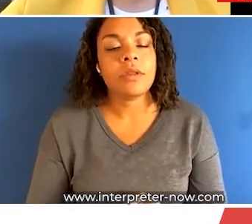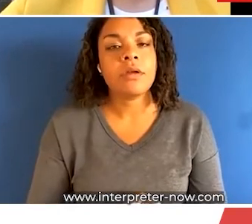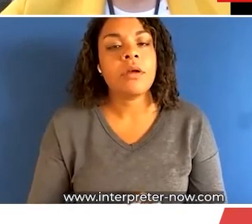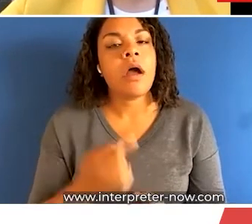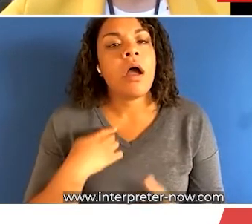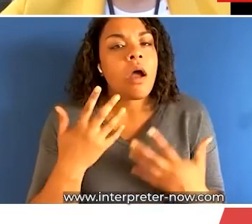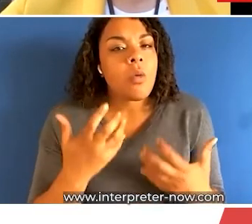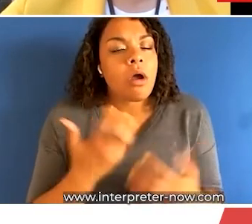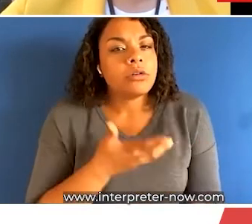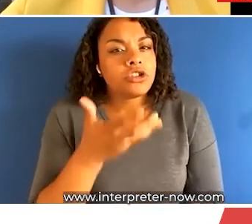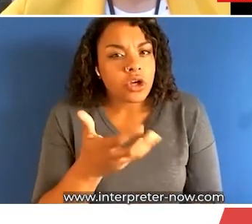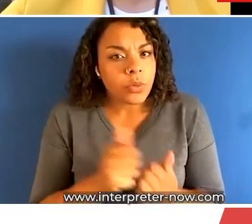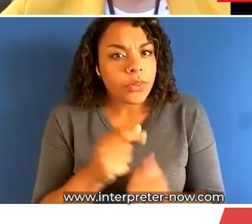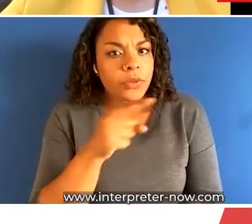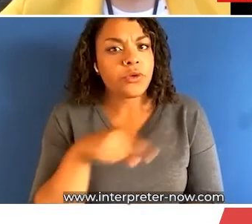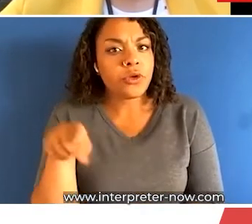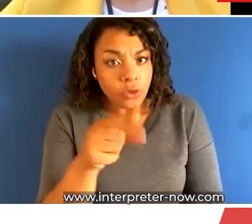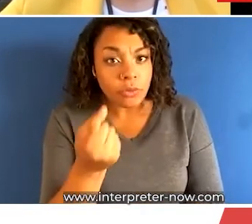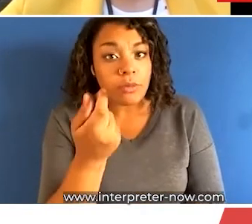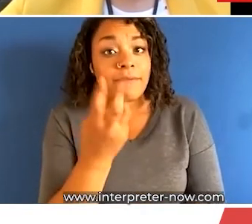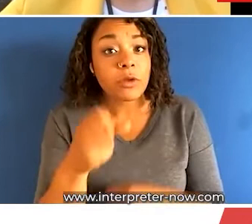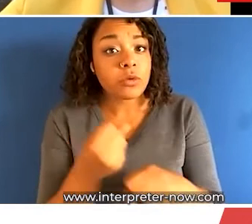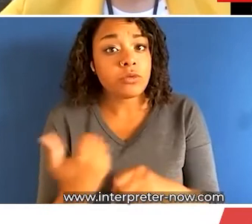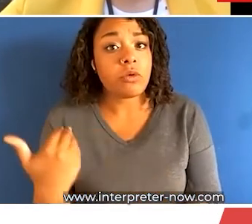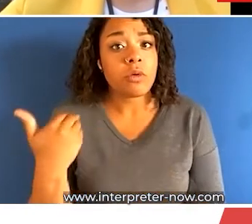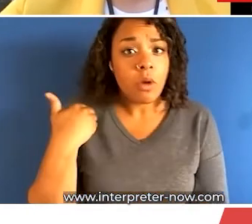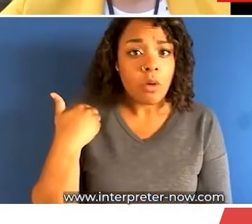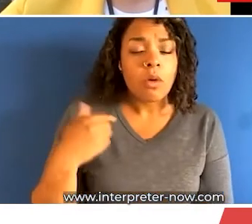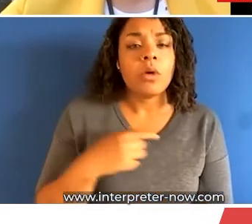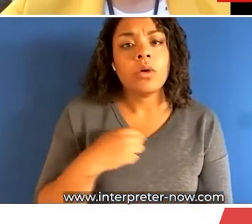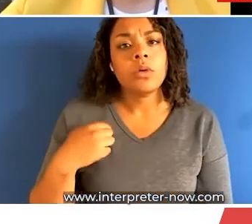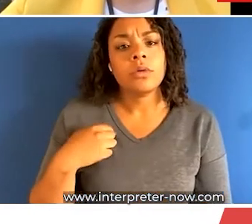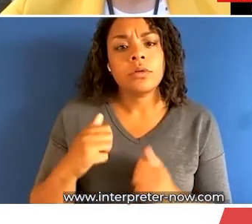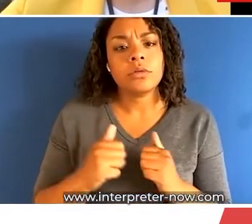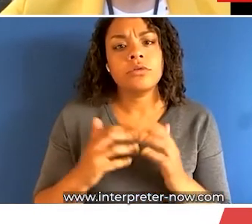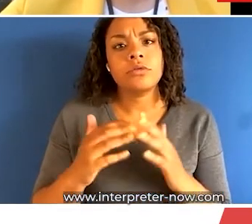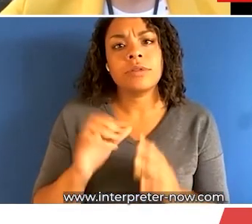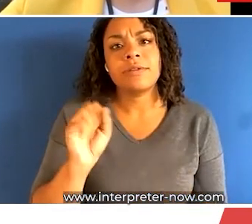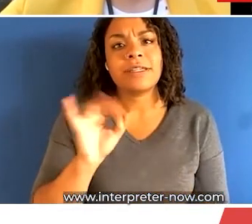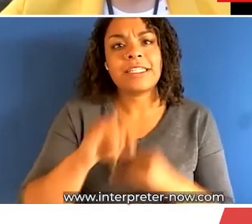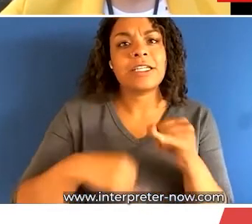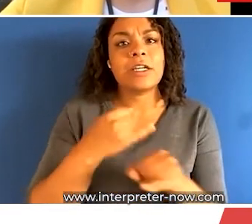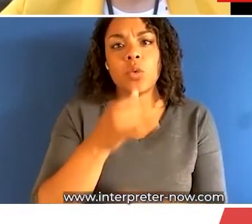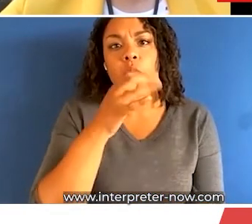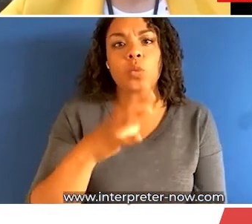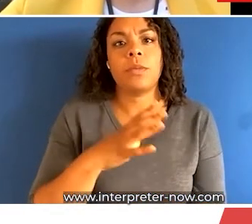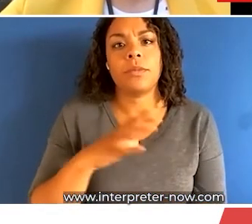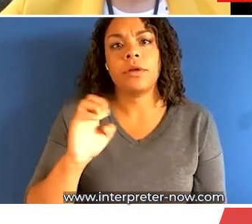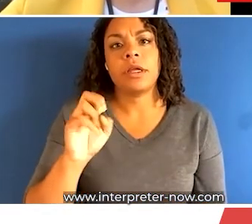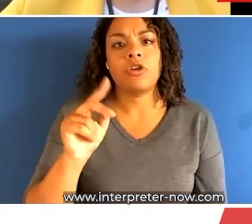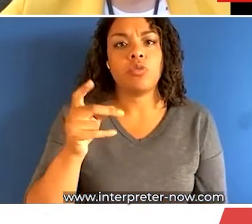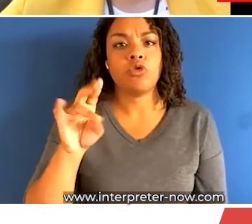with all of you is that a few years ago, we started the San Francisco International Women Entrepreneurs